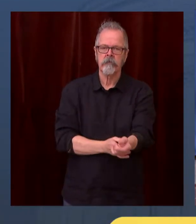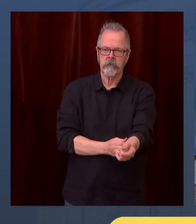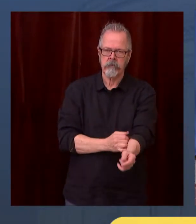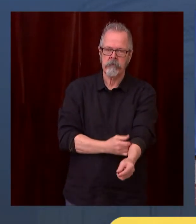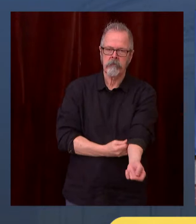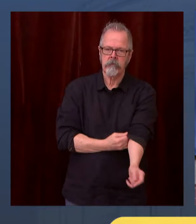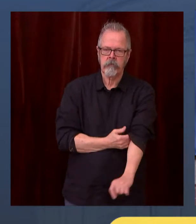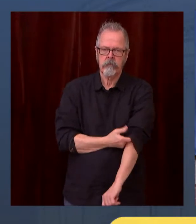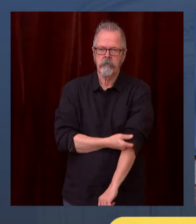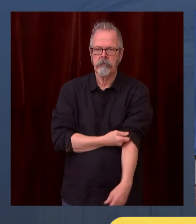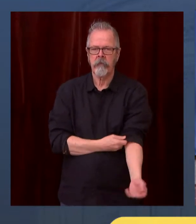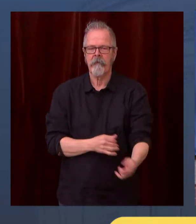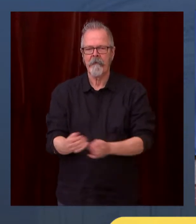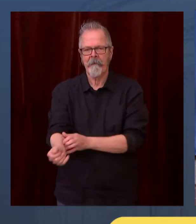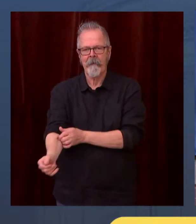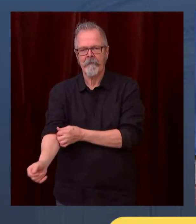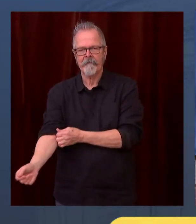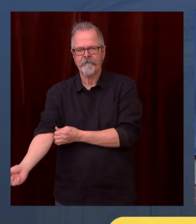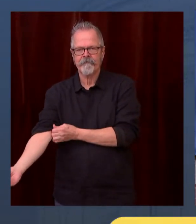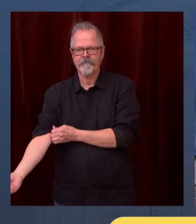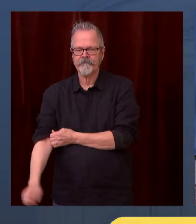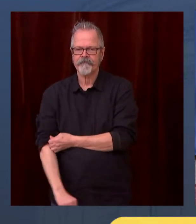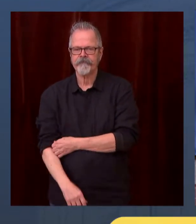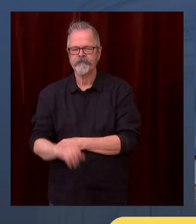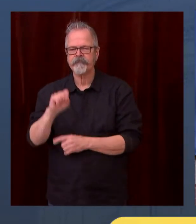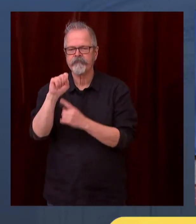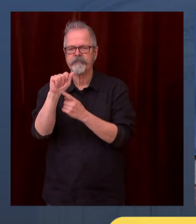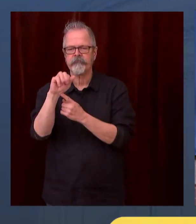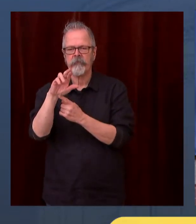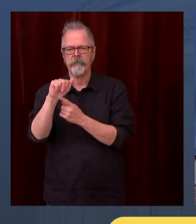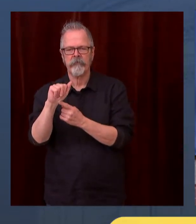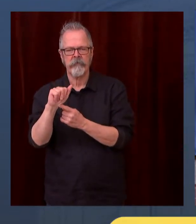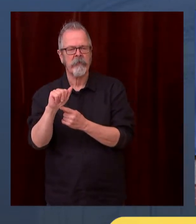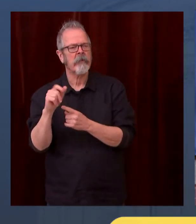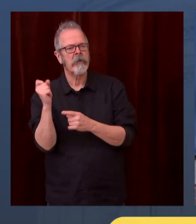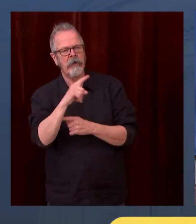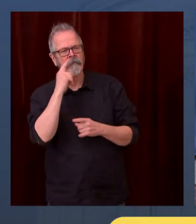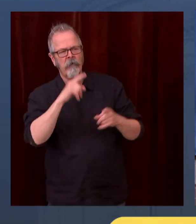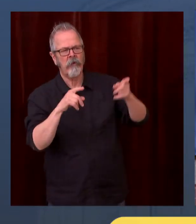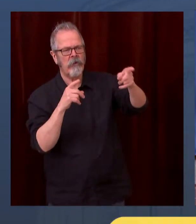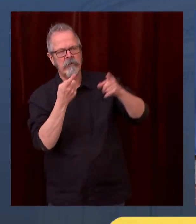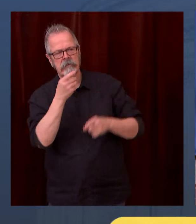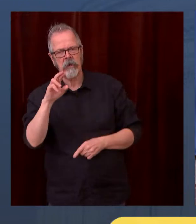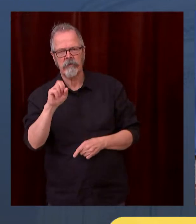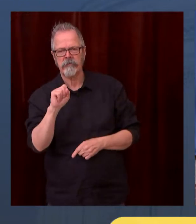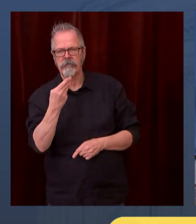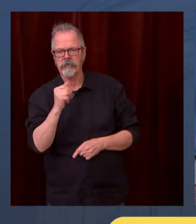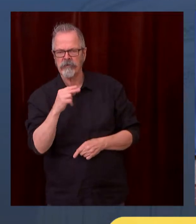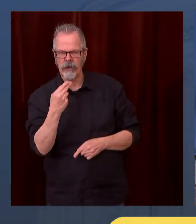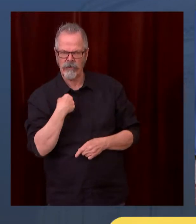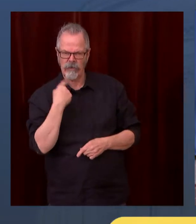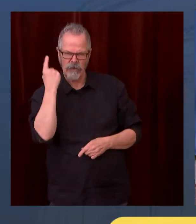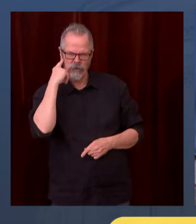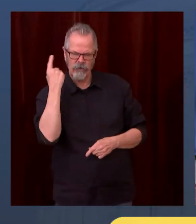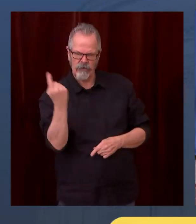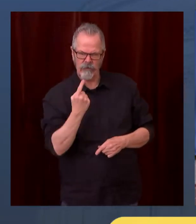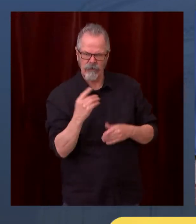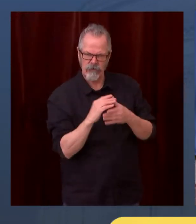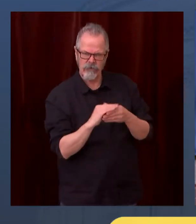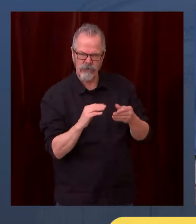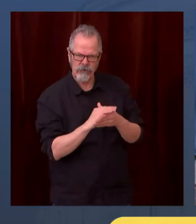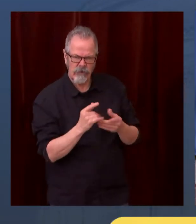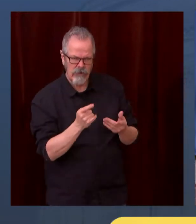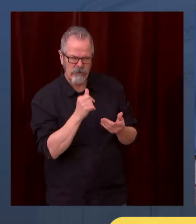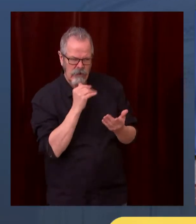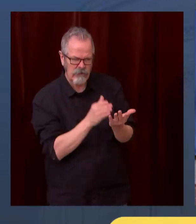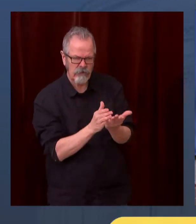For Dr. Shah, on Tuesday, the Whatcom County Health Board sent a letter to you stating concern about a lack of transparency regarding